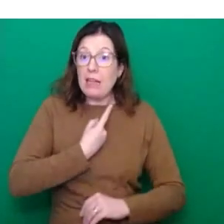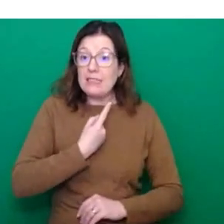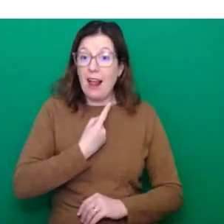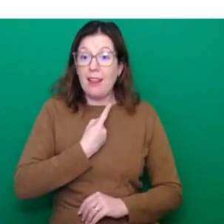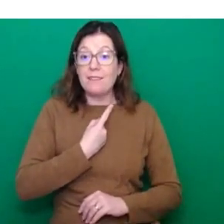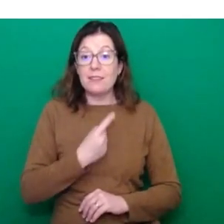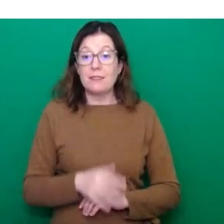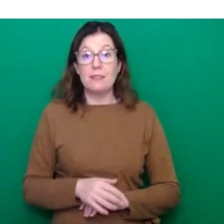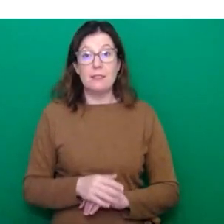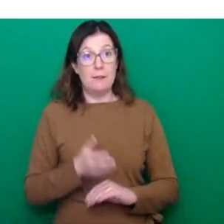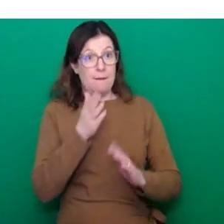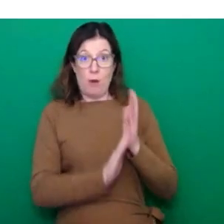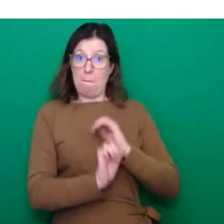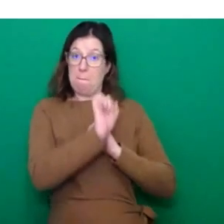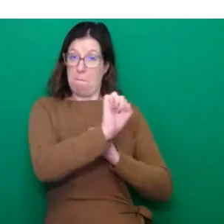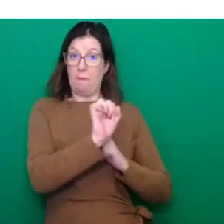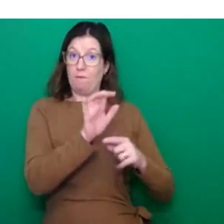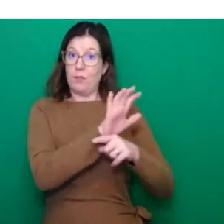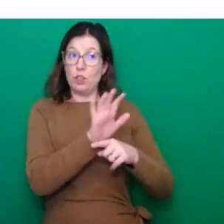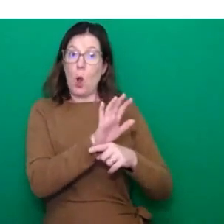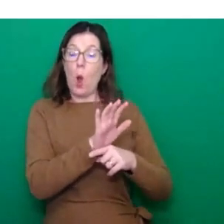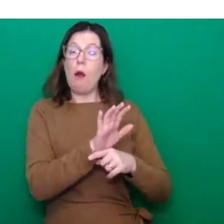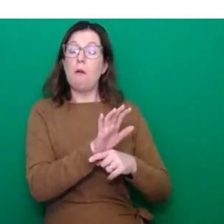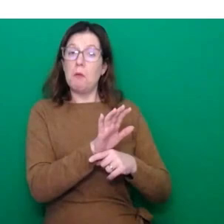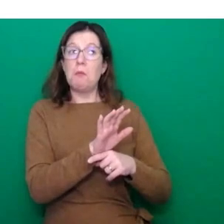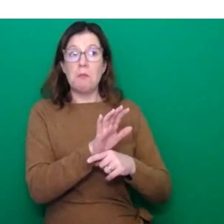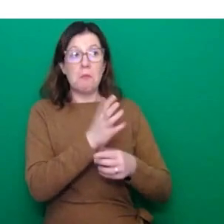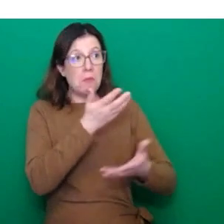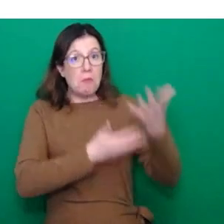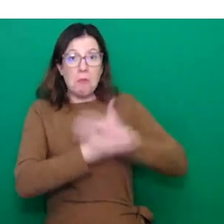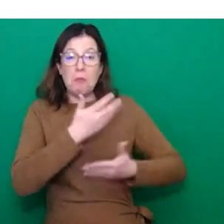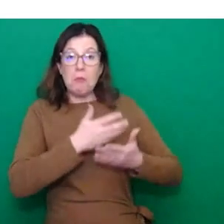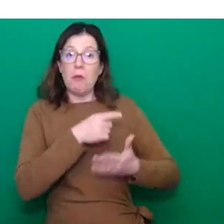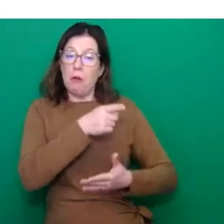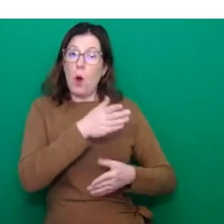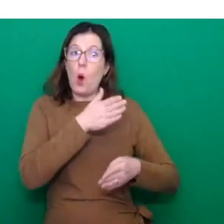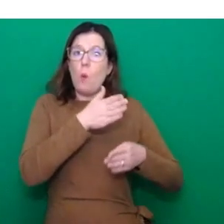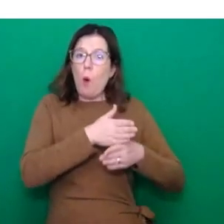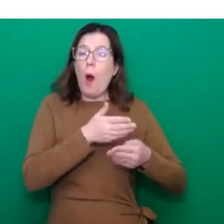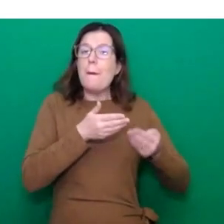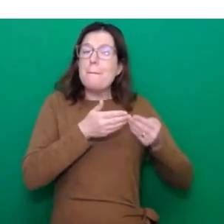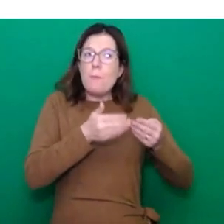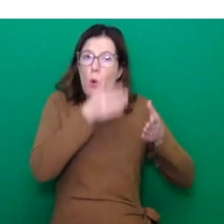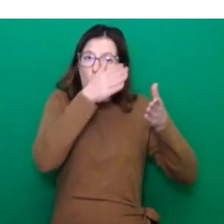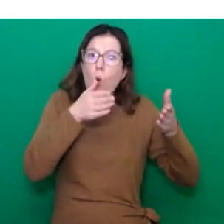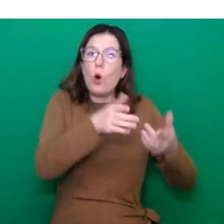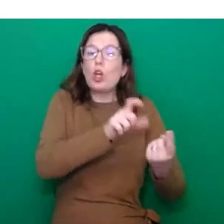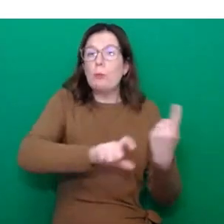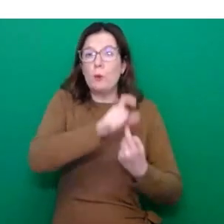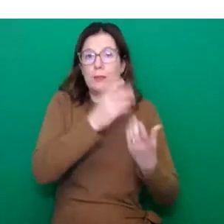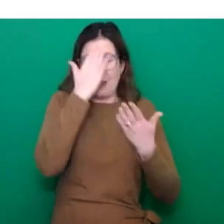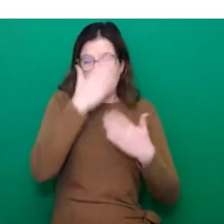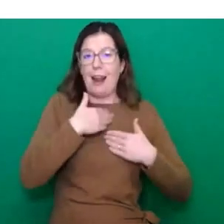I can gather from it, it's slightly, as those guys mentioned, they're working more within the community mental health